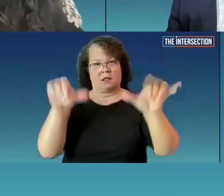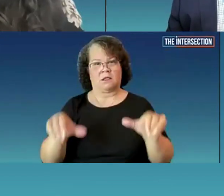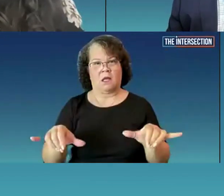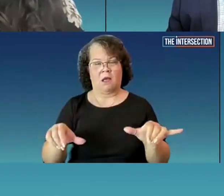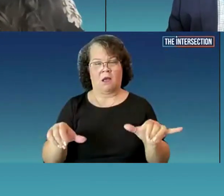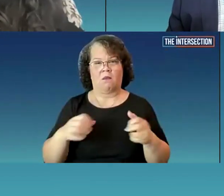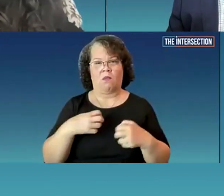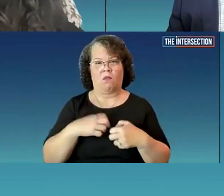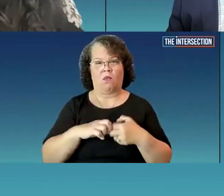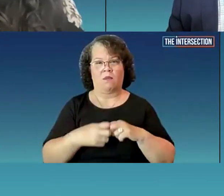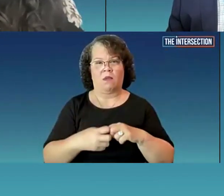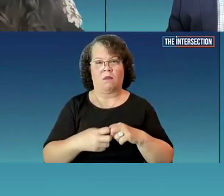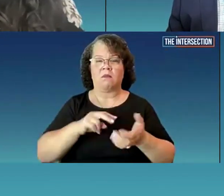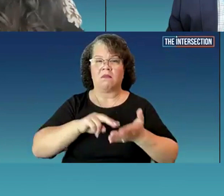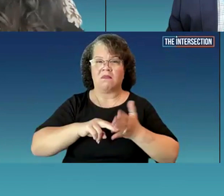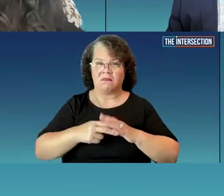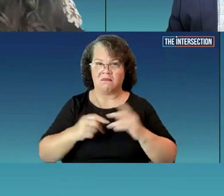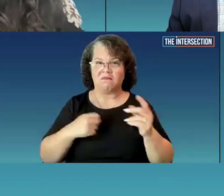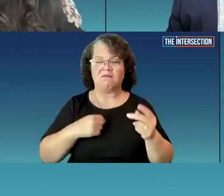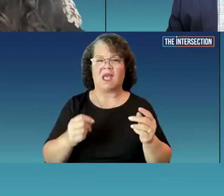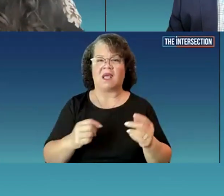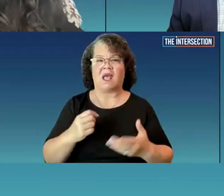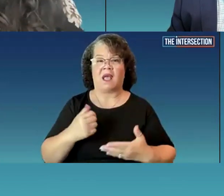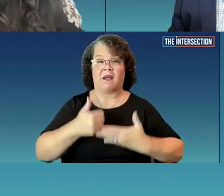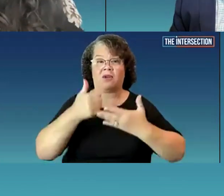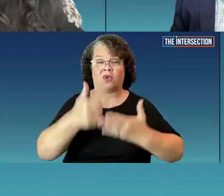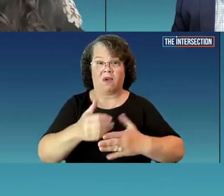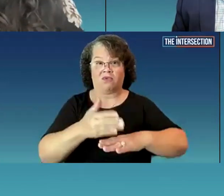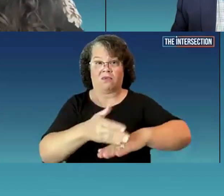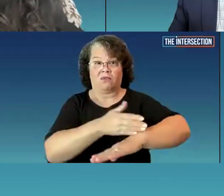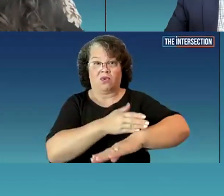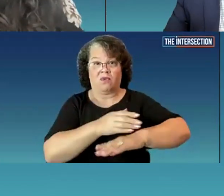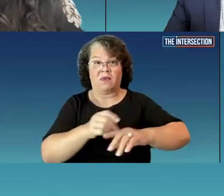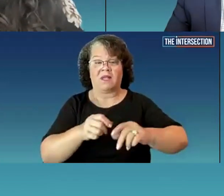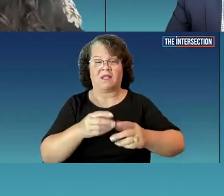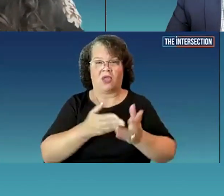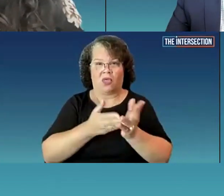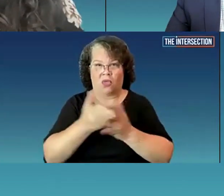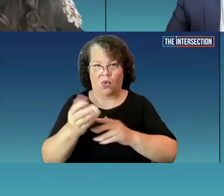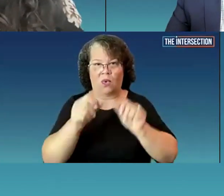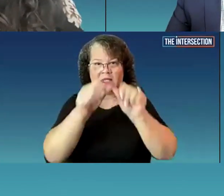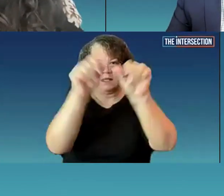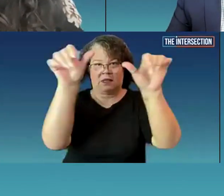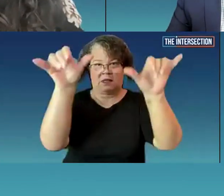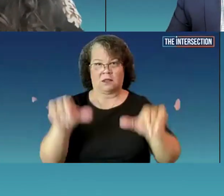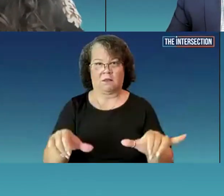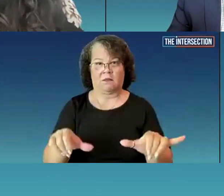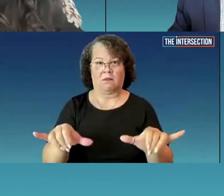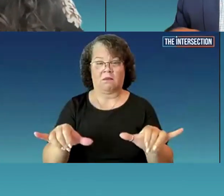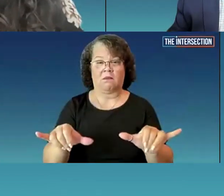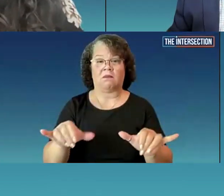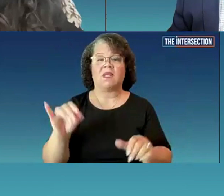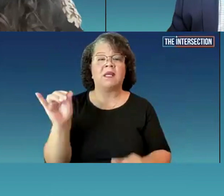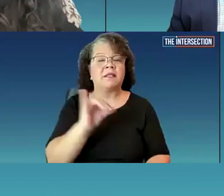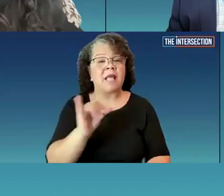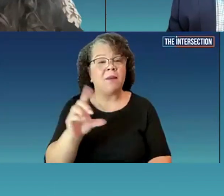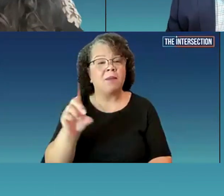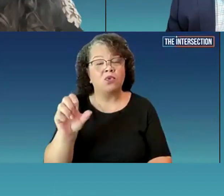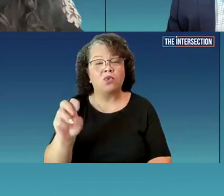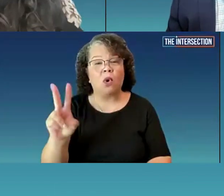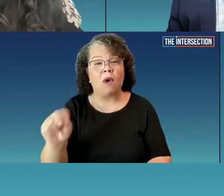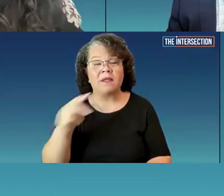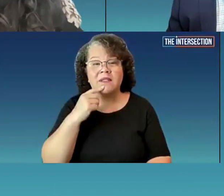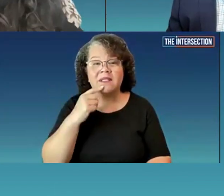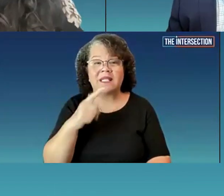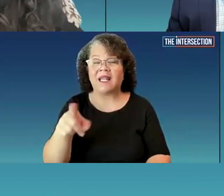system intervention. Second of all, like Dawn said, if you can't measure it, you can't fix